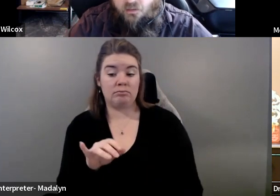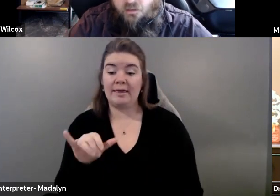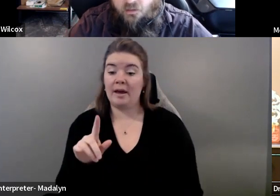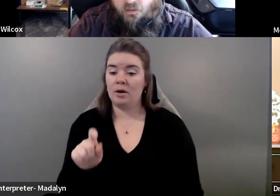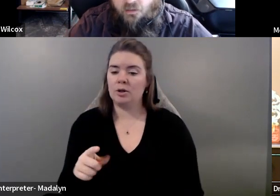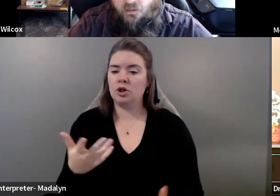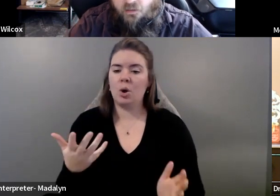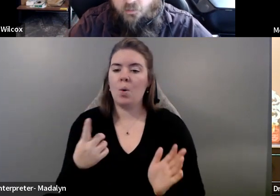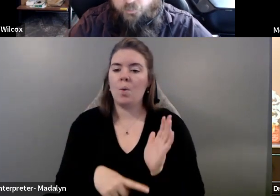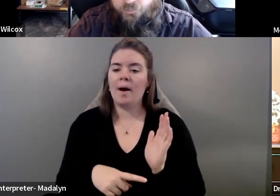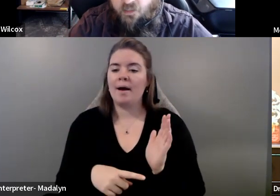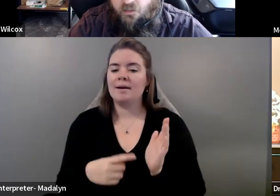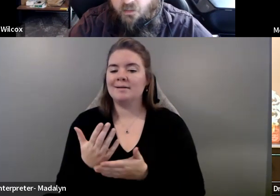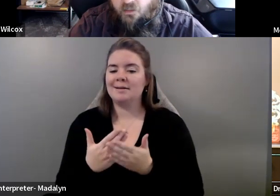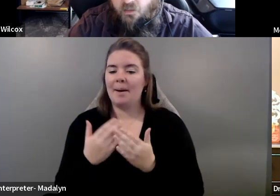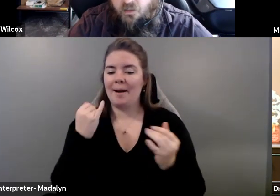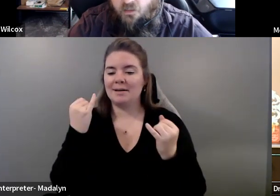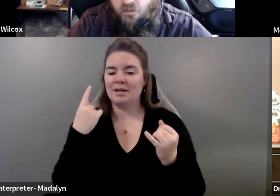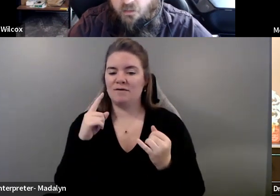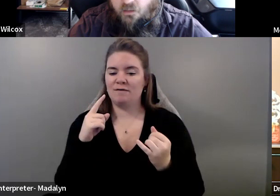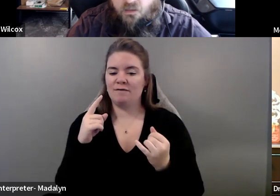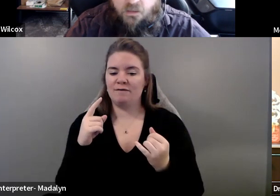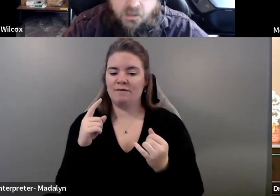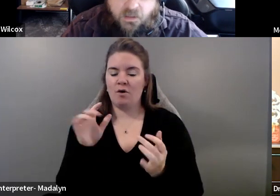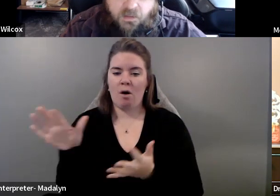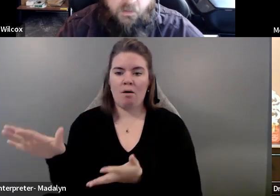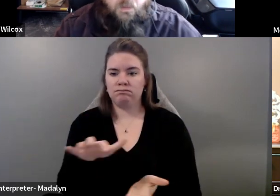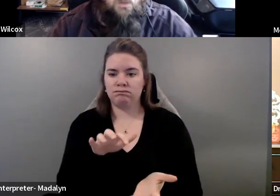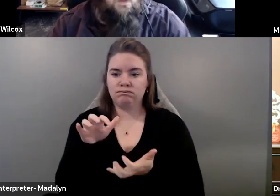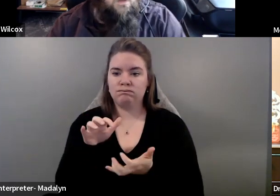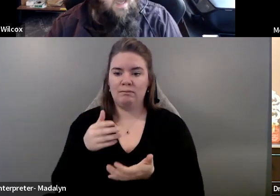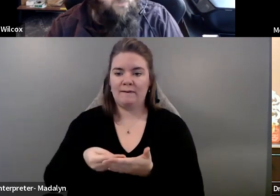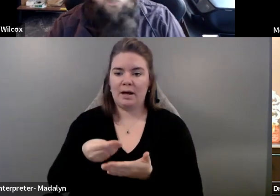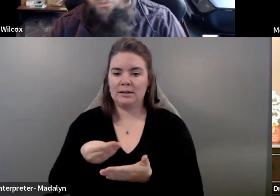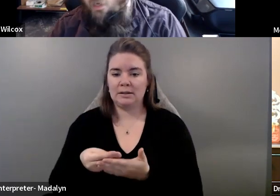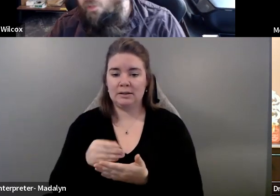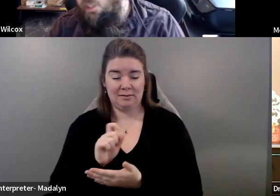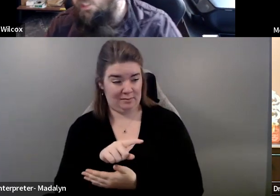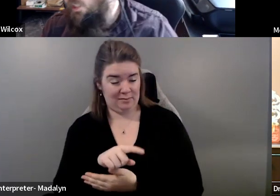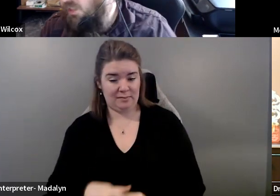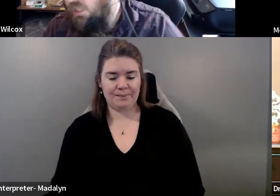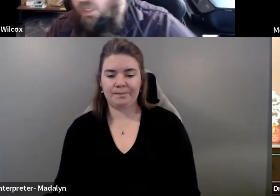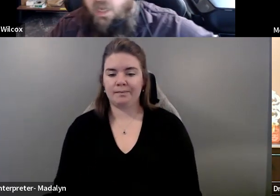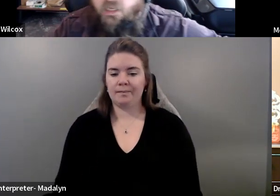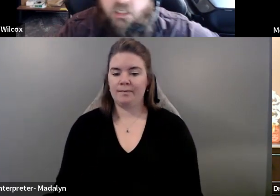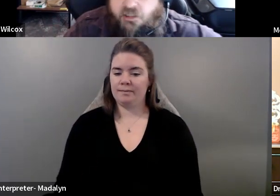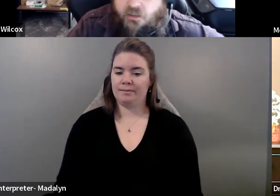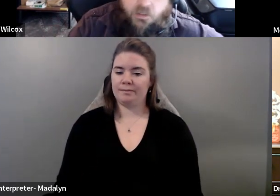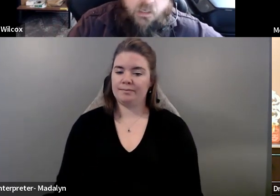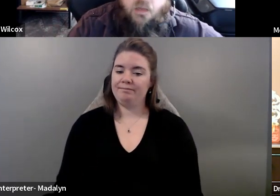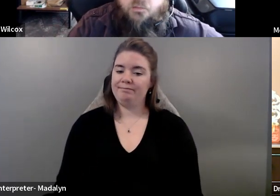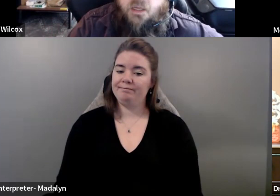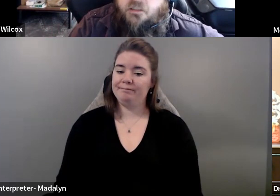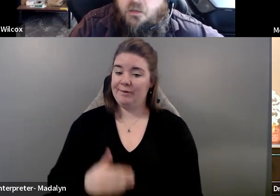are some ideas for generating funds? Did you have something you wanted to lend to that, Tyler? This is something that I need to